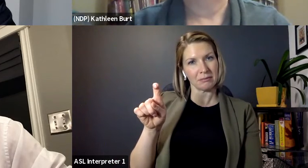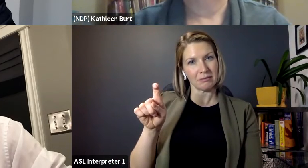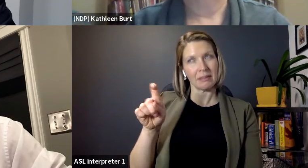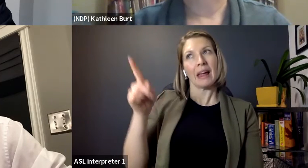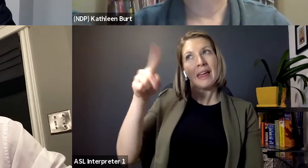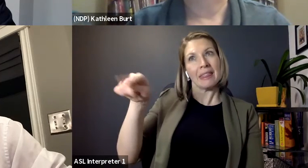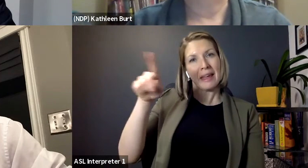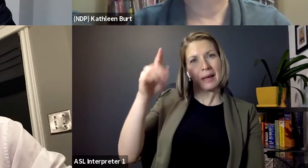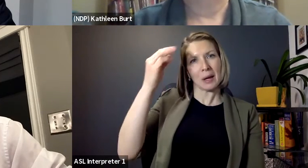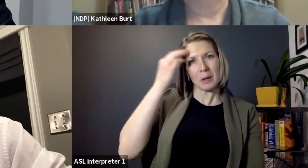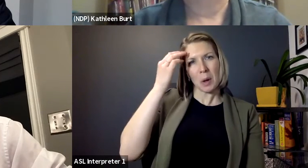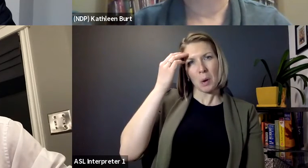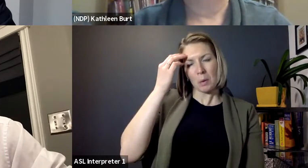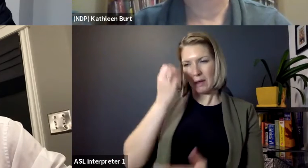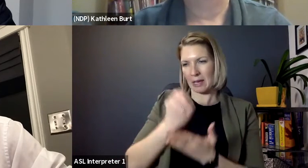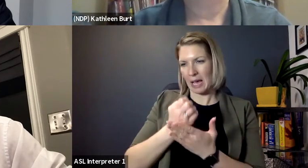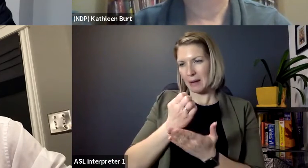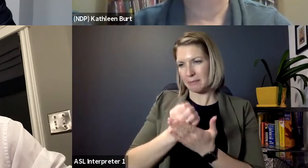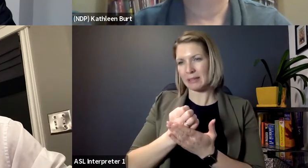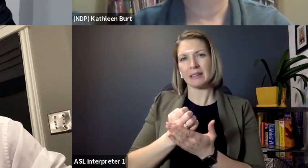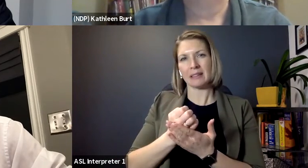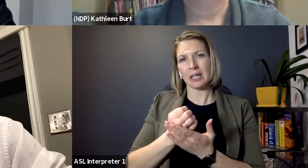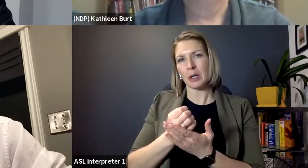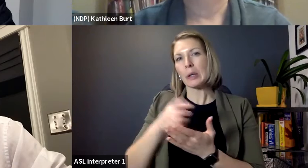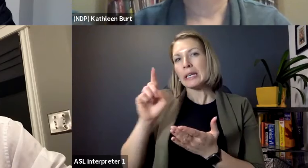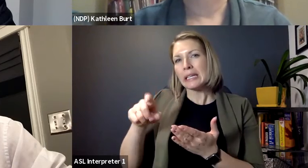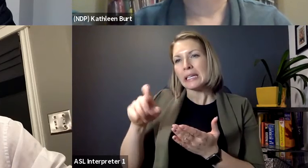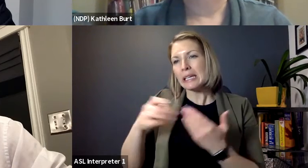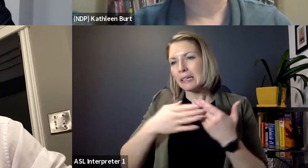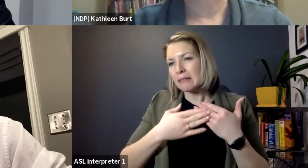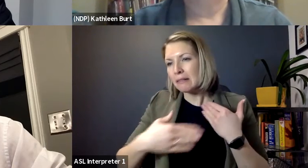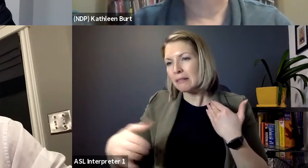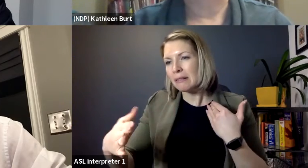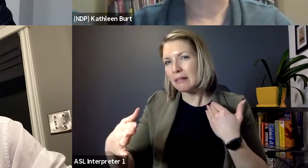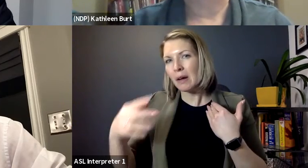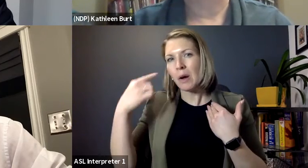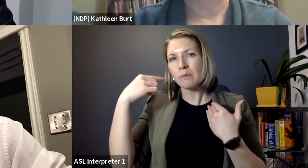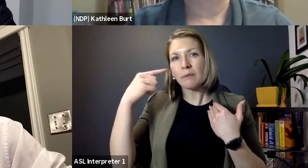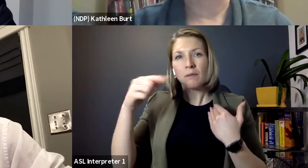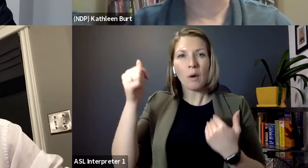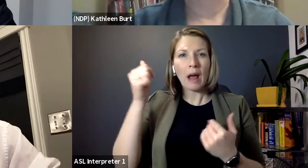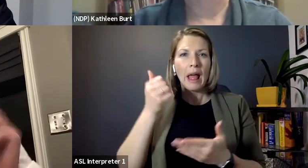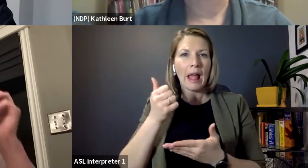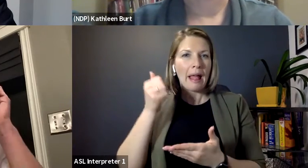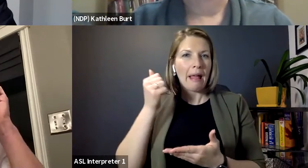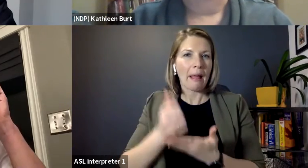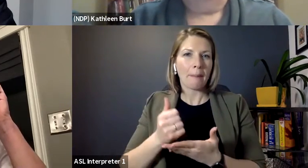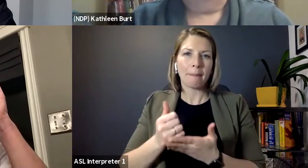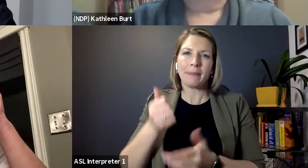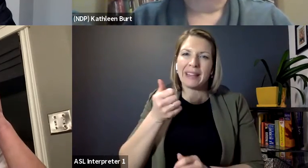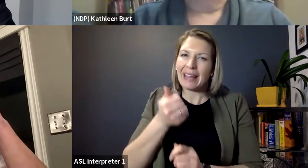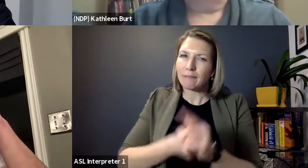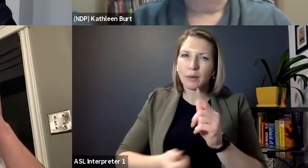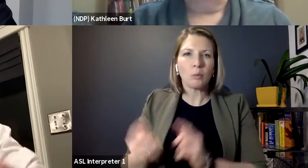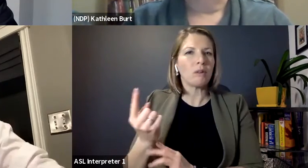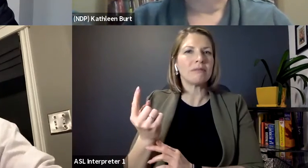decisions necessary that will help everyday Newfoundlanders and Labradorians. Of